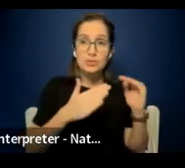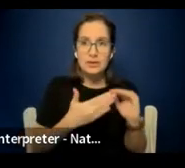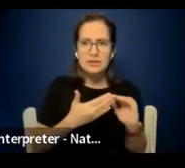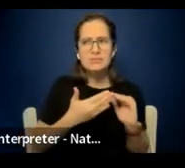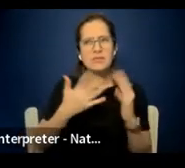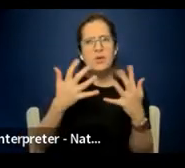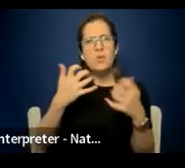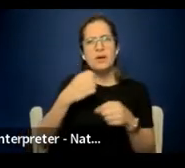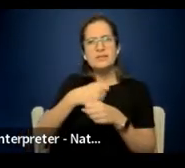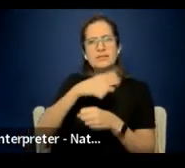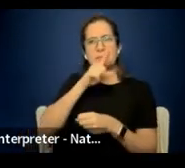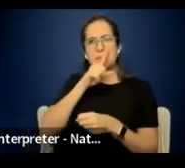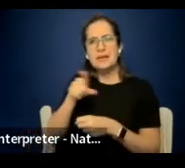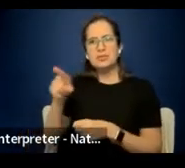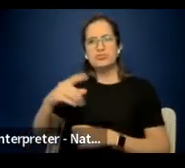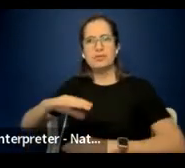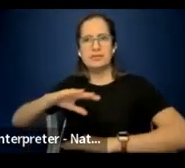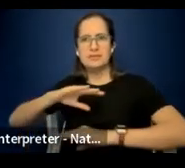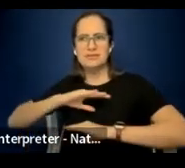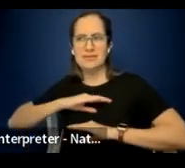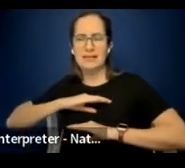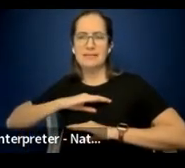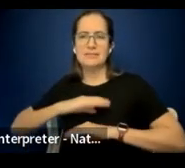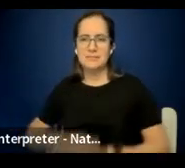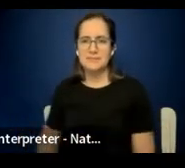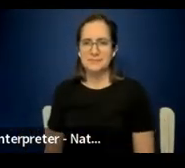used to working with. And with that, I'll pass it back to Anita.